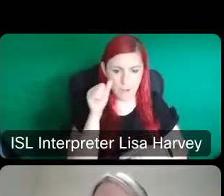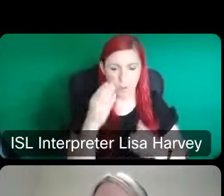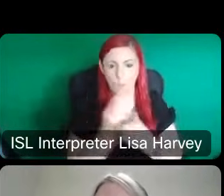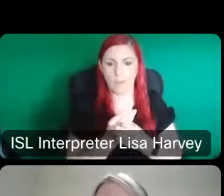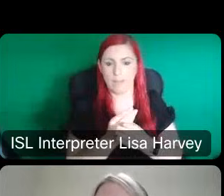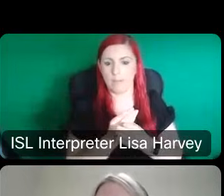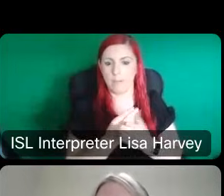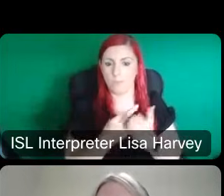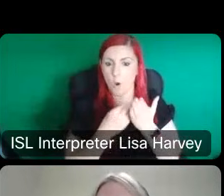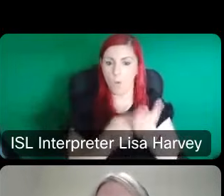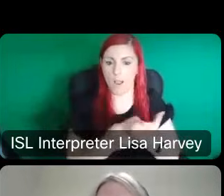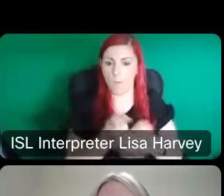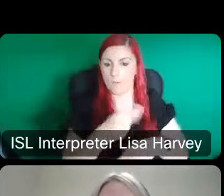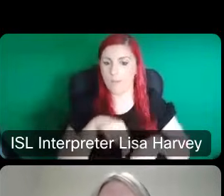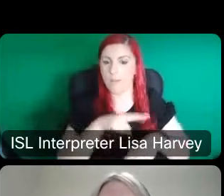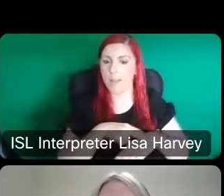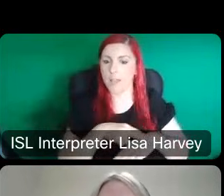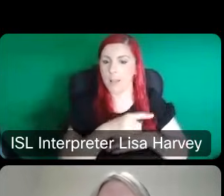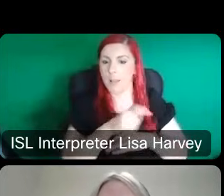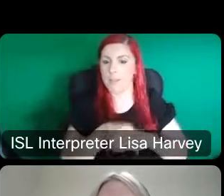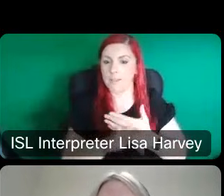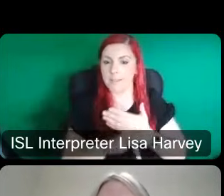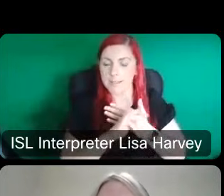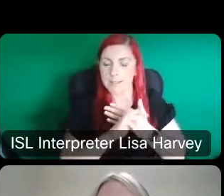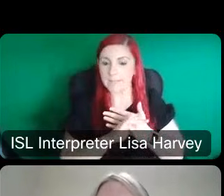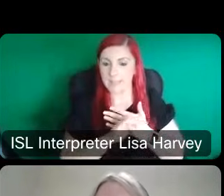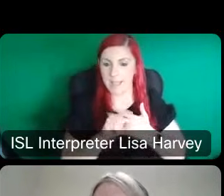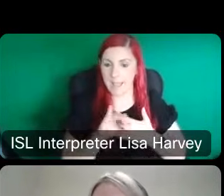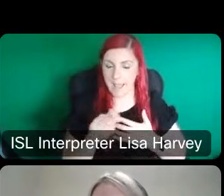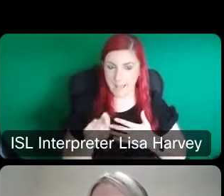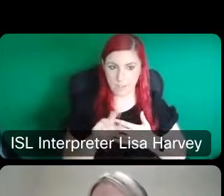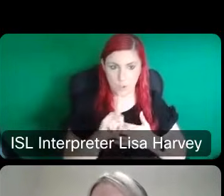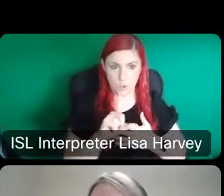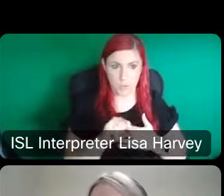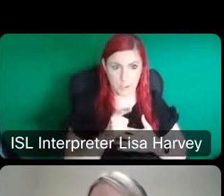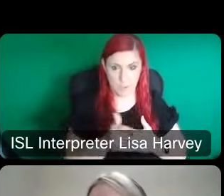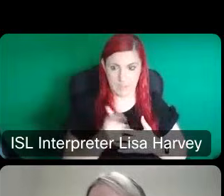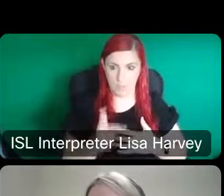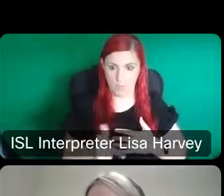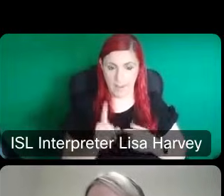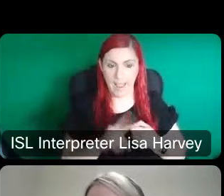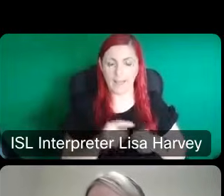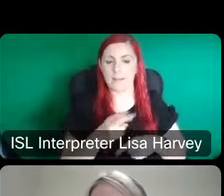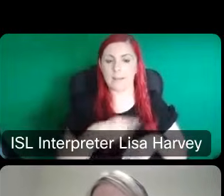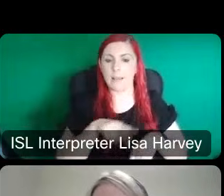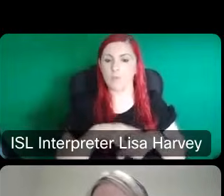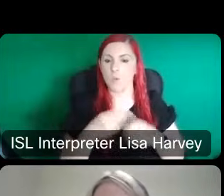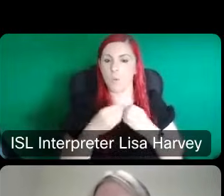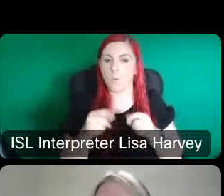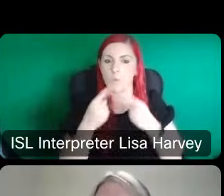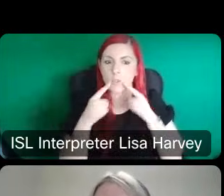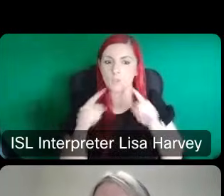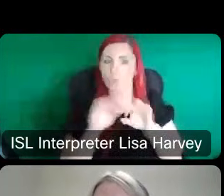the National Patient Safety Act 2023 and the National Open Disclosure